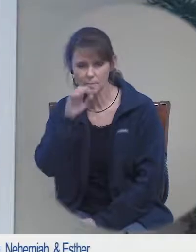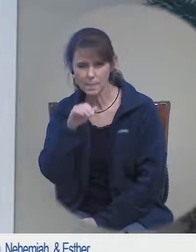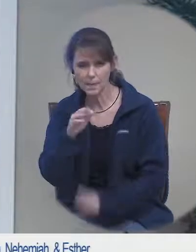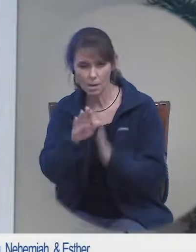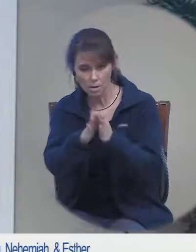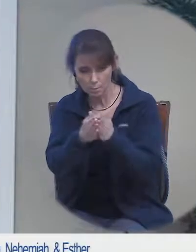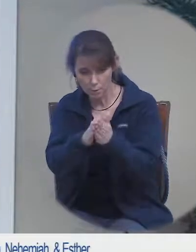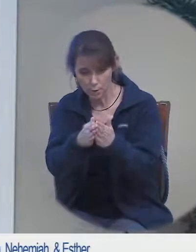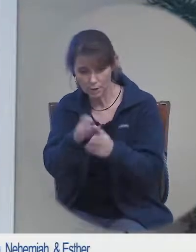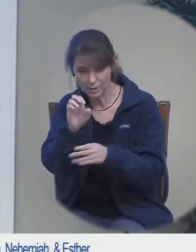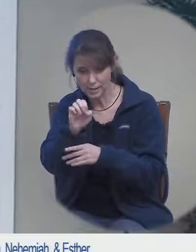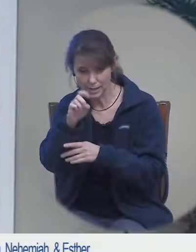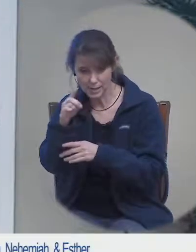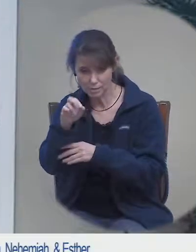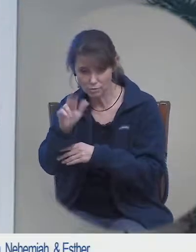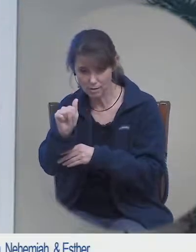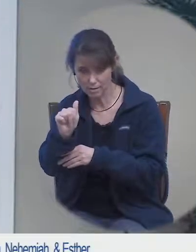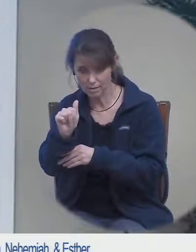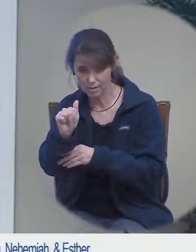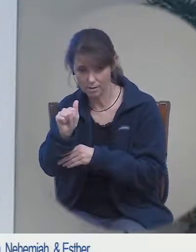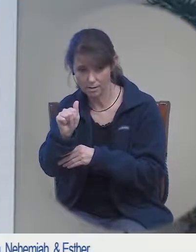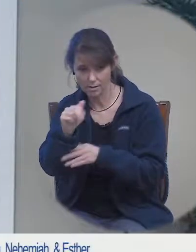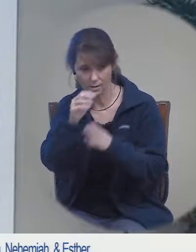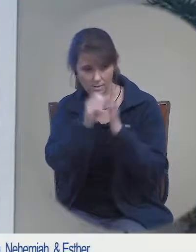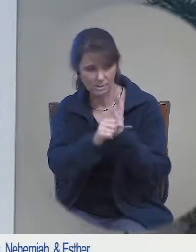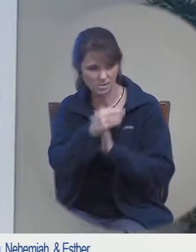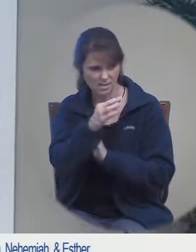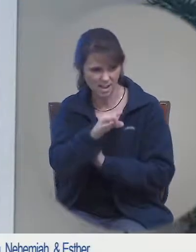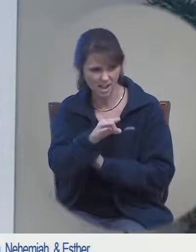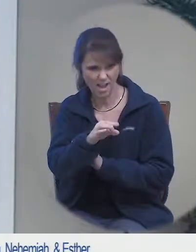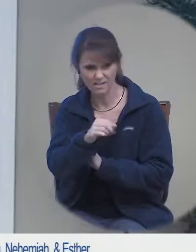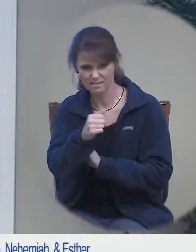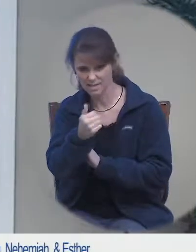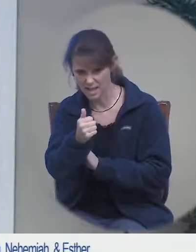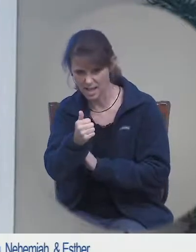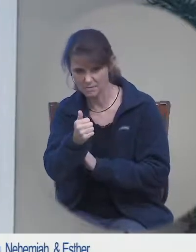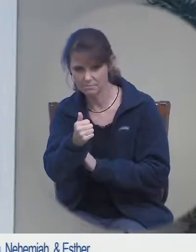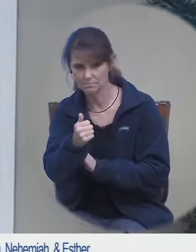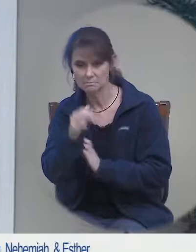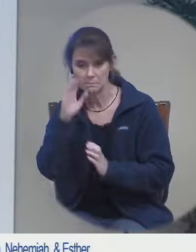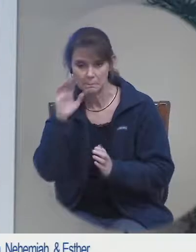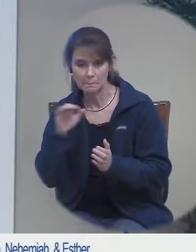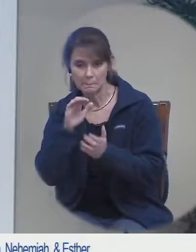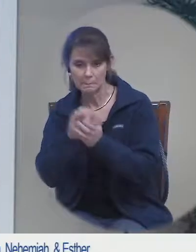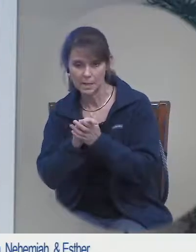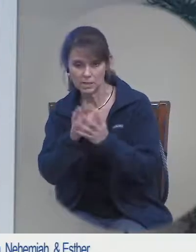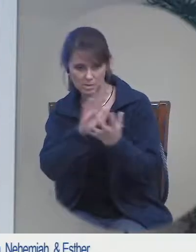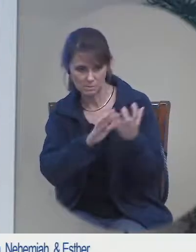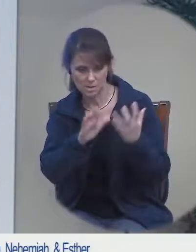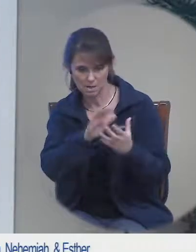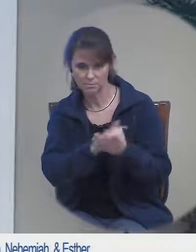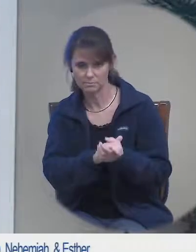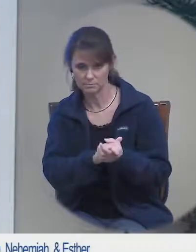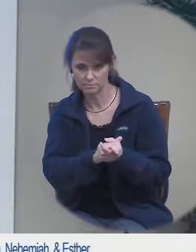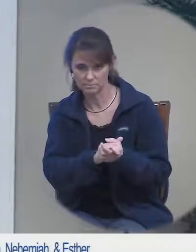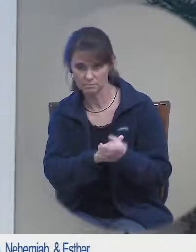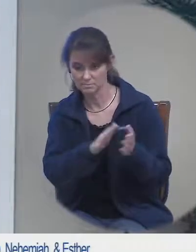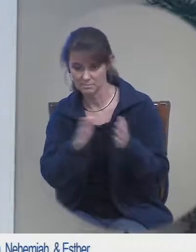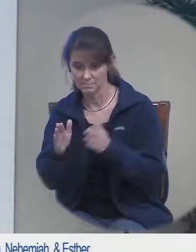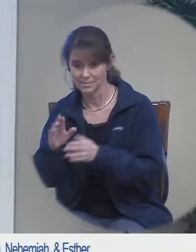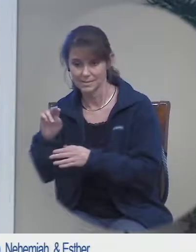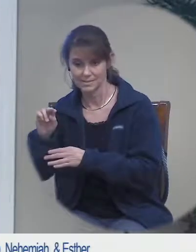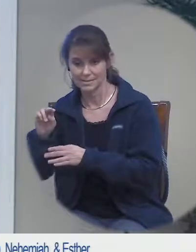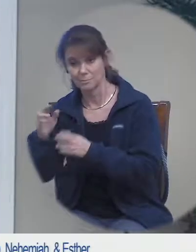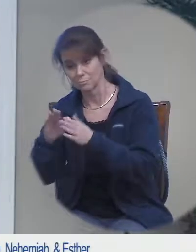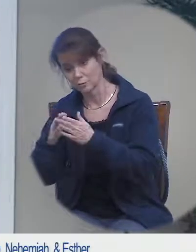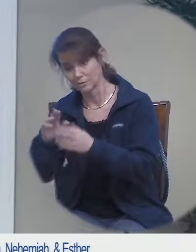up to chapters 9 and 10 and we got all those mixed marriage issues there. Nehemiah ends in much the same way. And